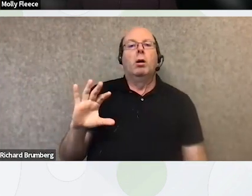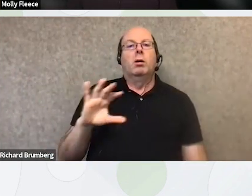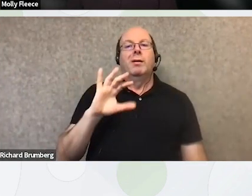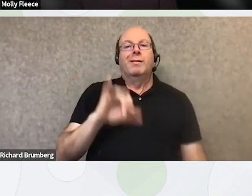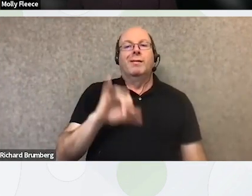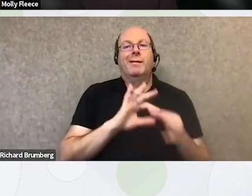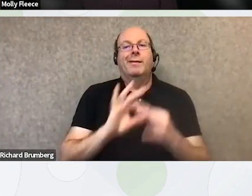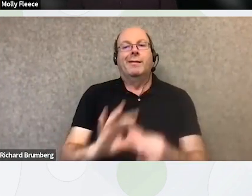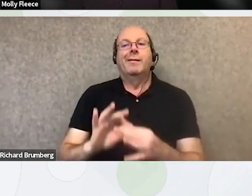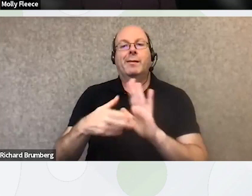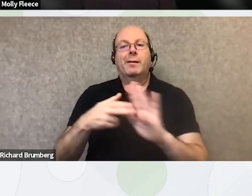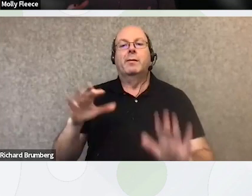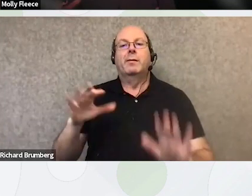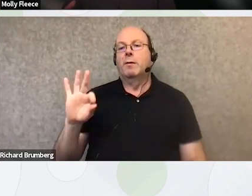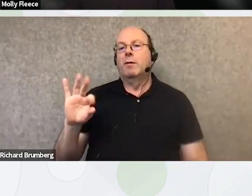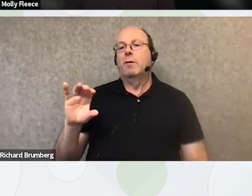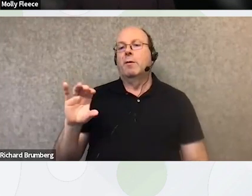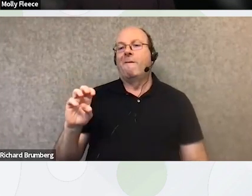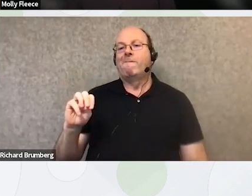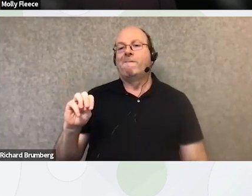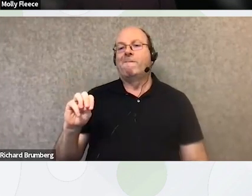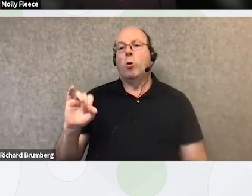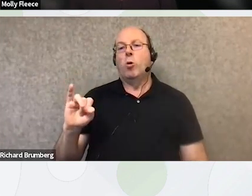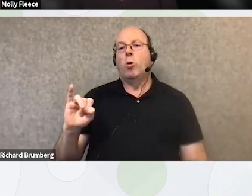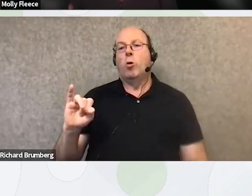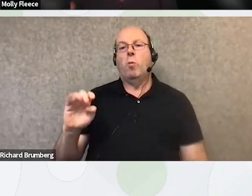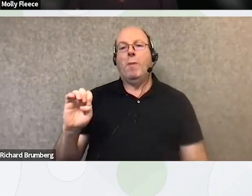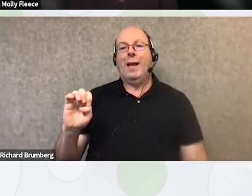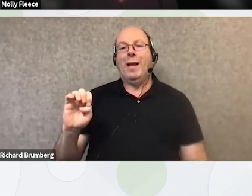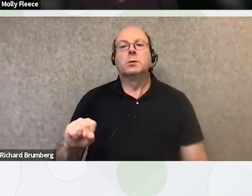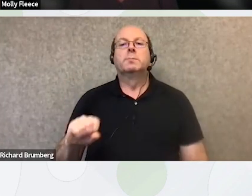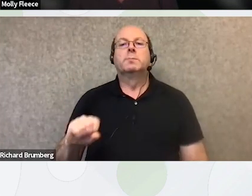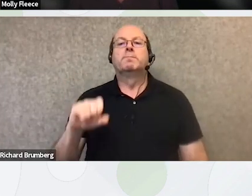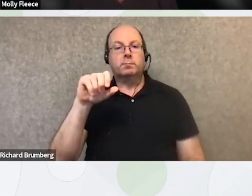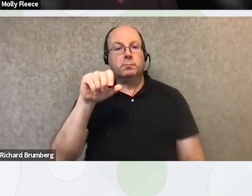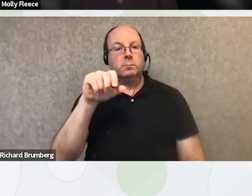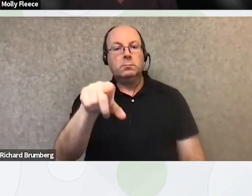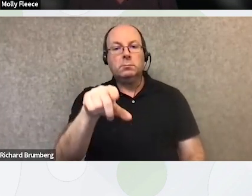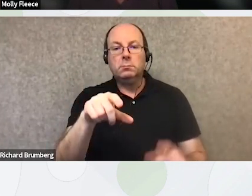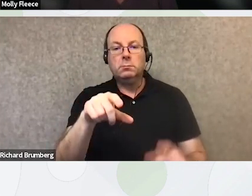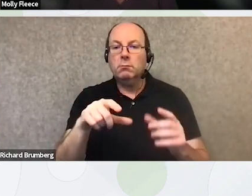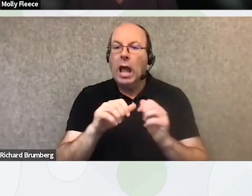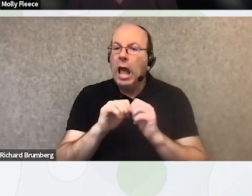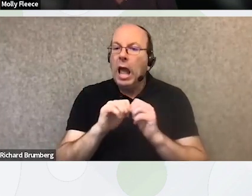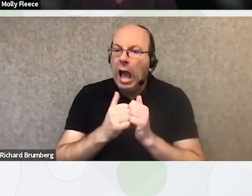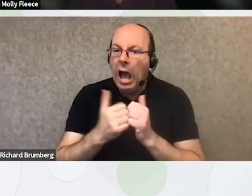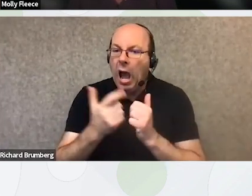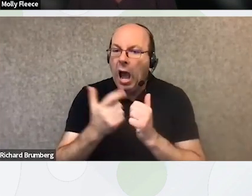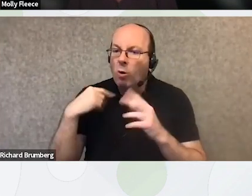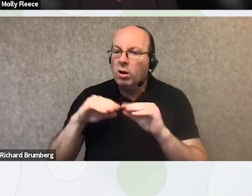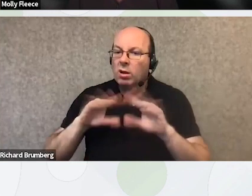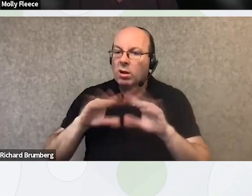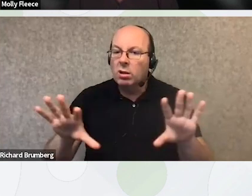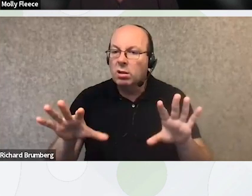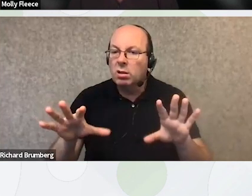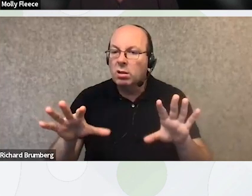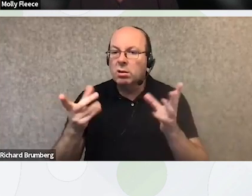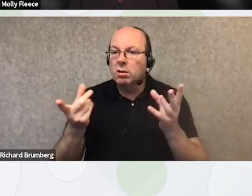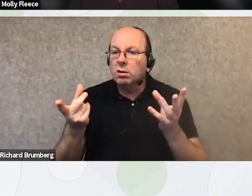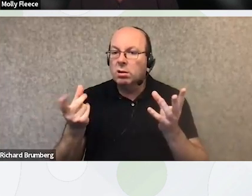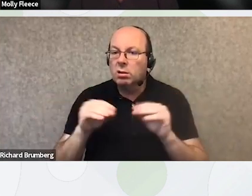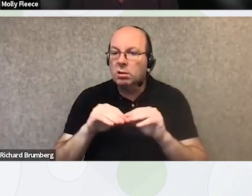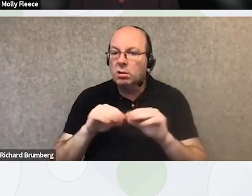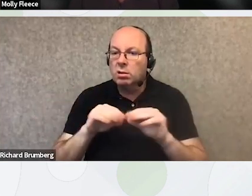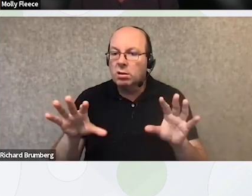What helps guide transmissibility as well as transmission of these respiratory viruses